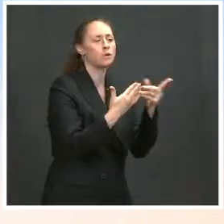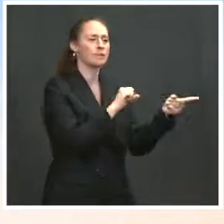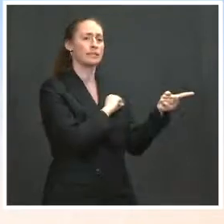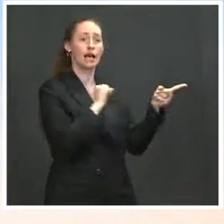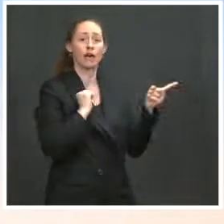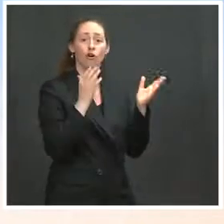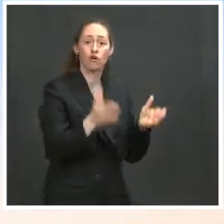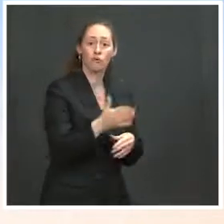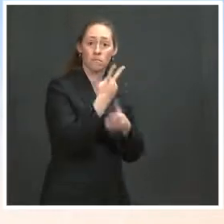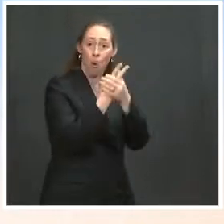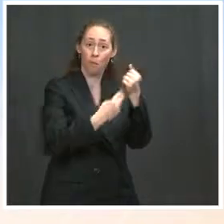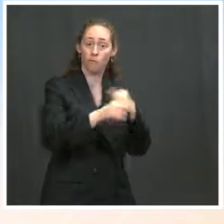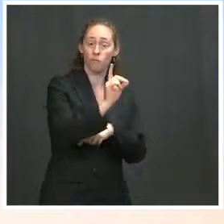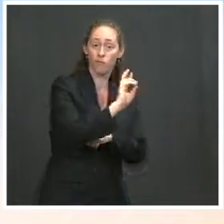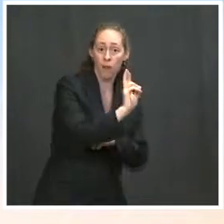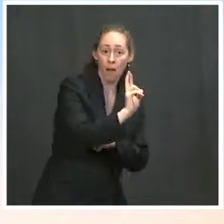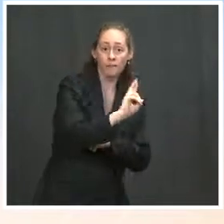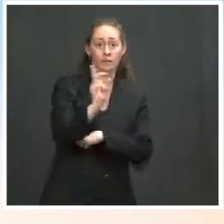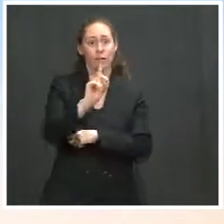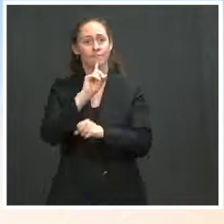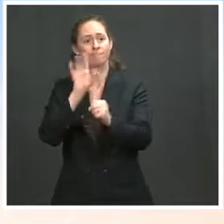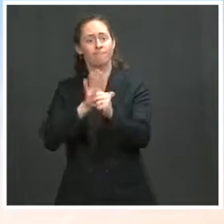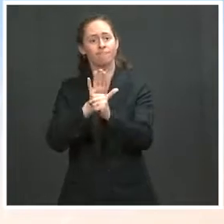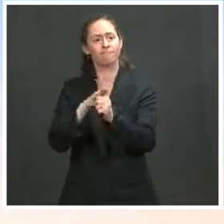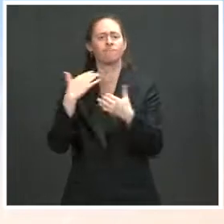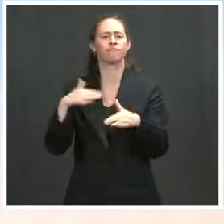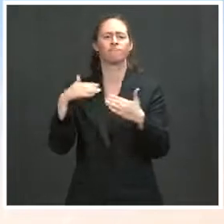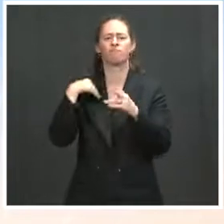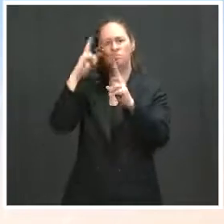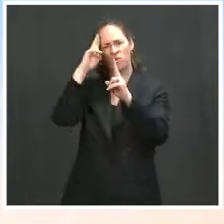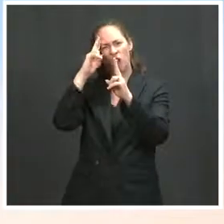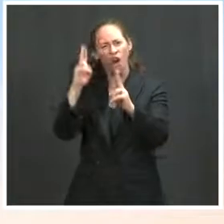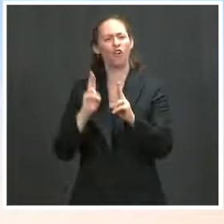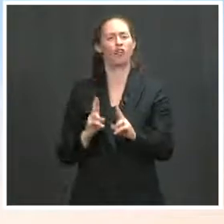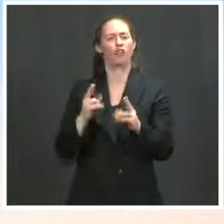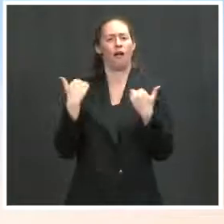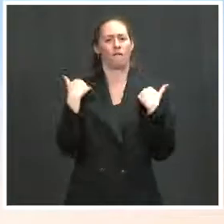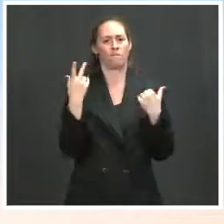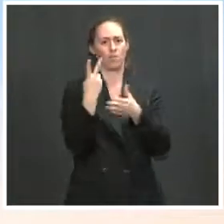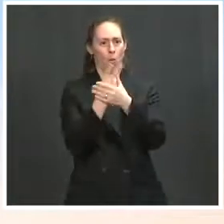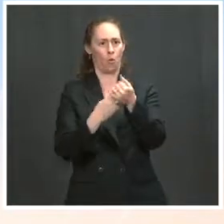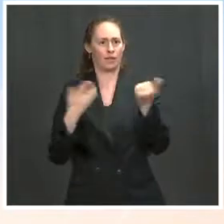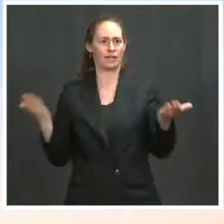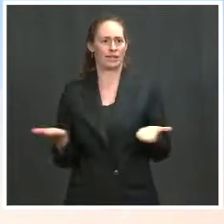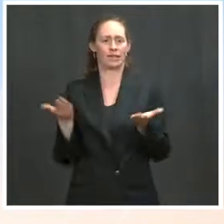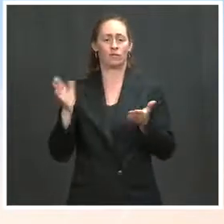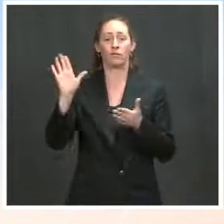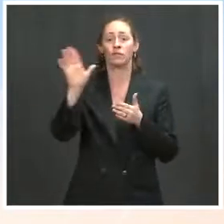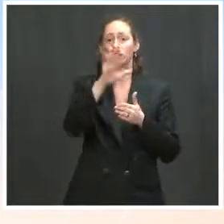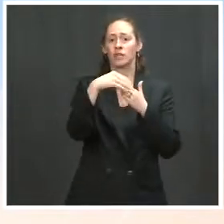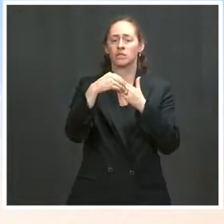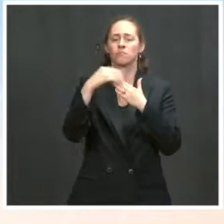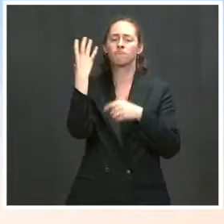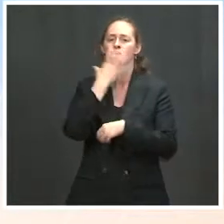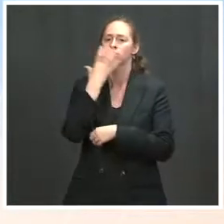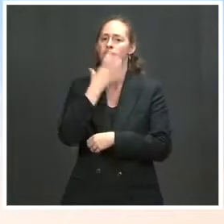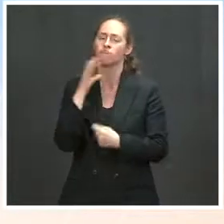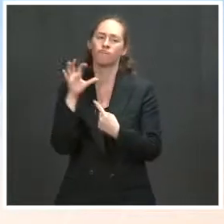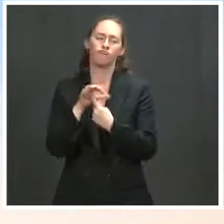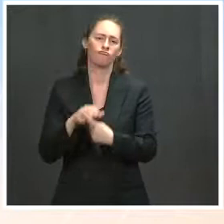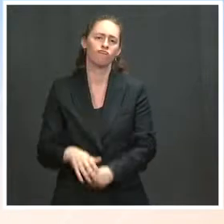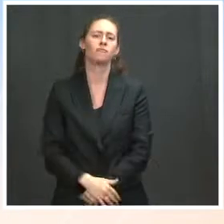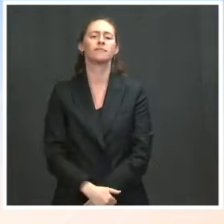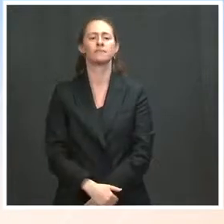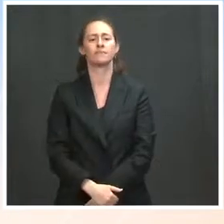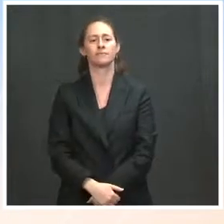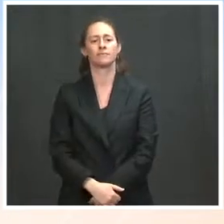have them serve in these key leadership positions. As you all saw yesterday, we announced that next Tuesday, June